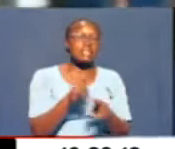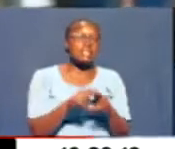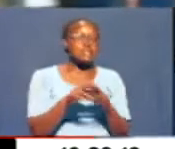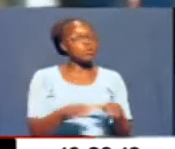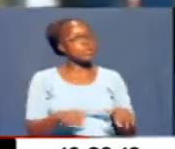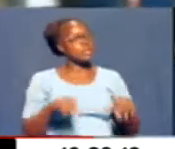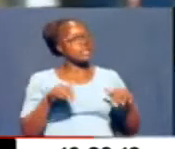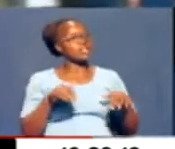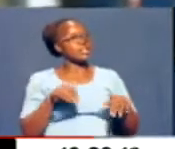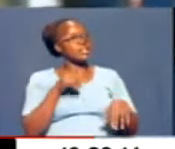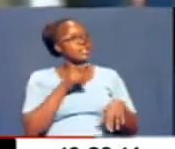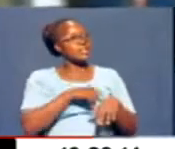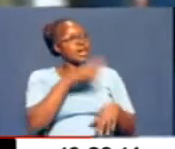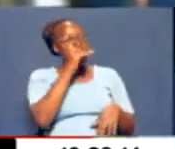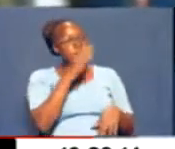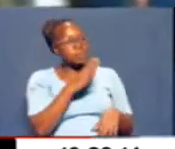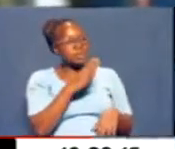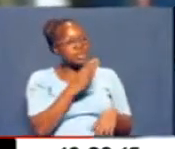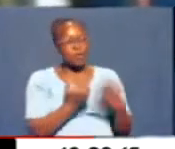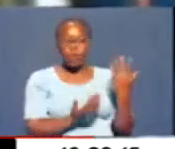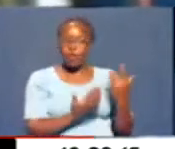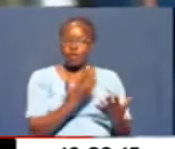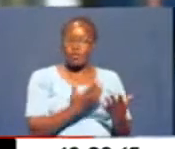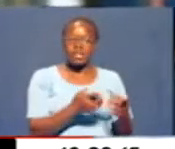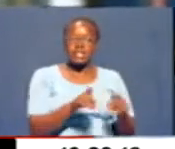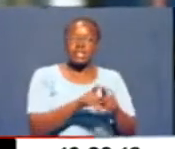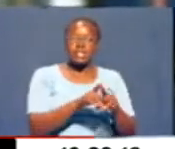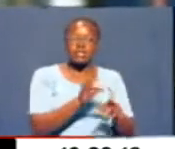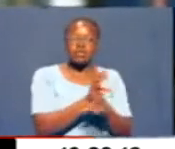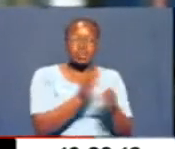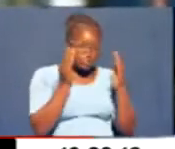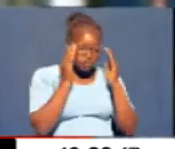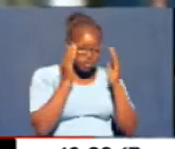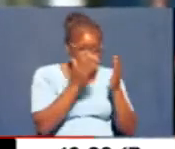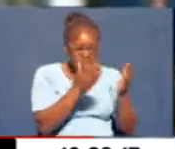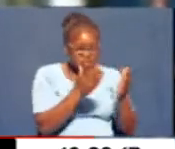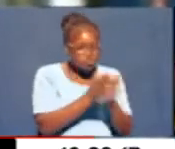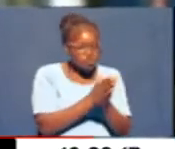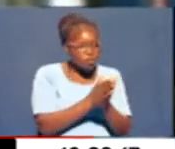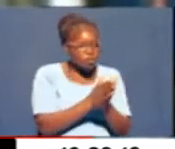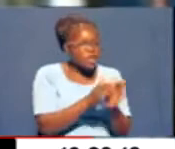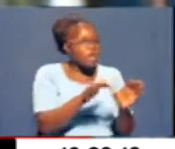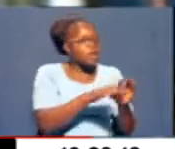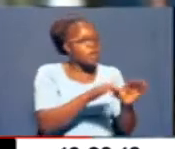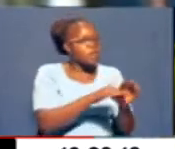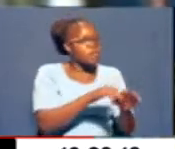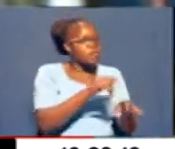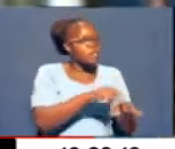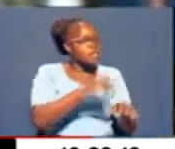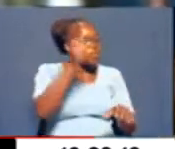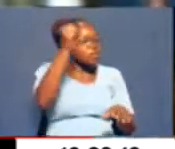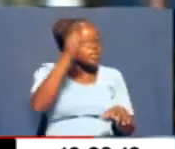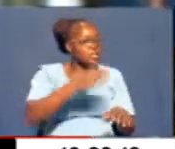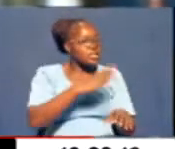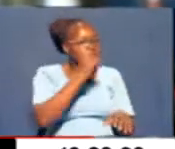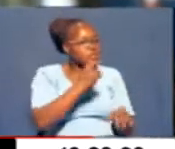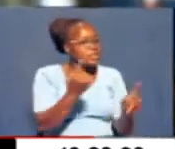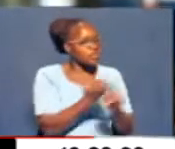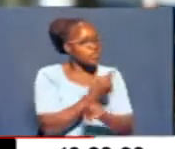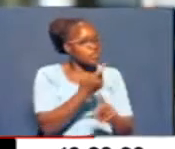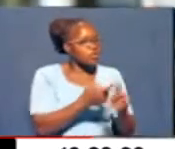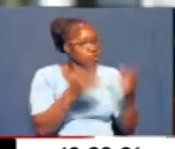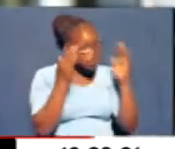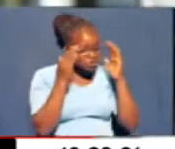is fire. Even in the church, you can see this concentration of the congregation when a politician is speaking is different from the